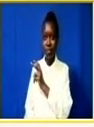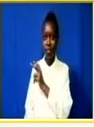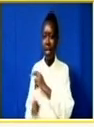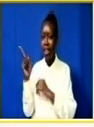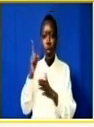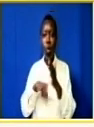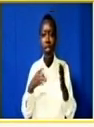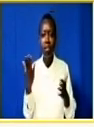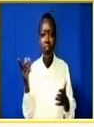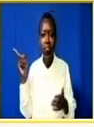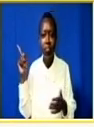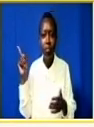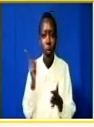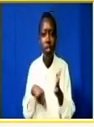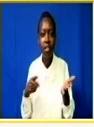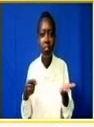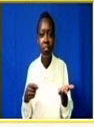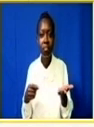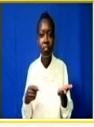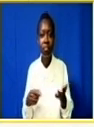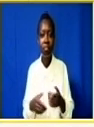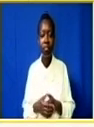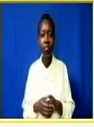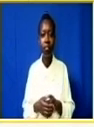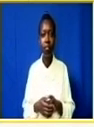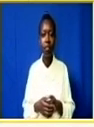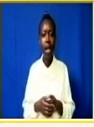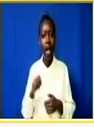this? What do you think this is? Looks like